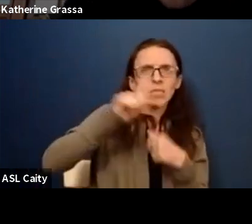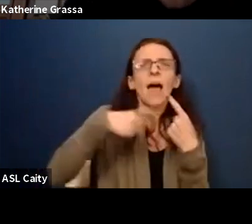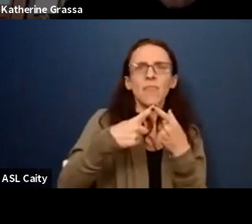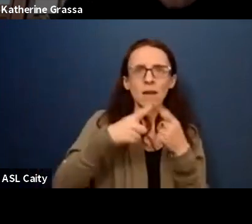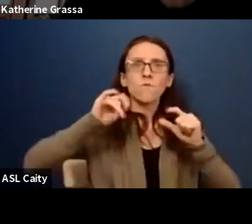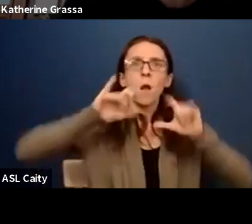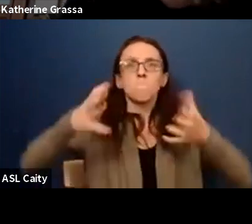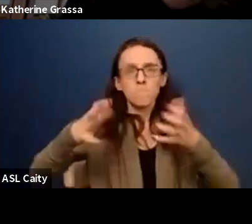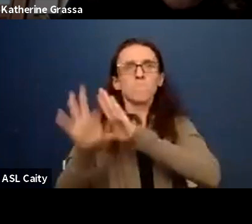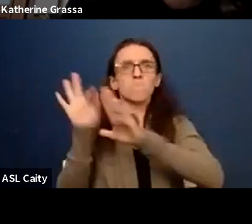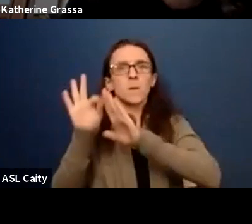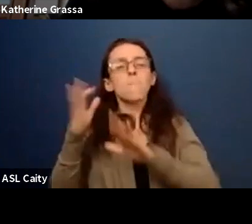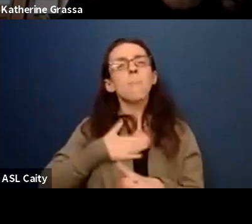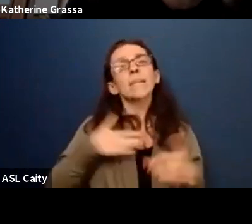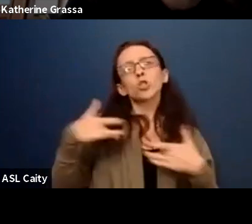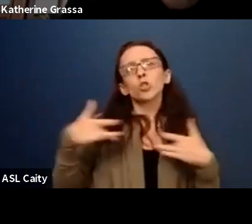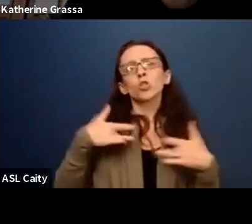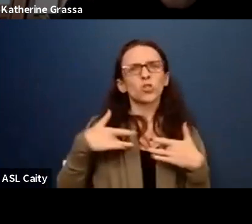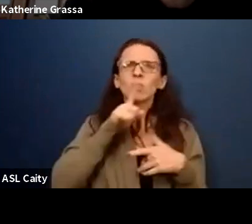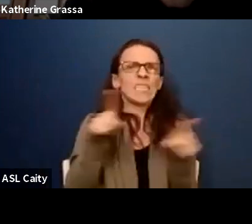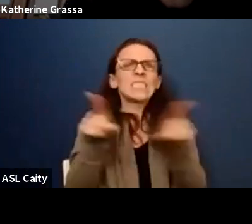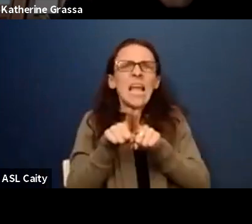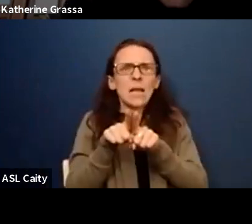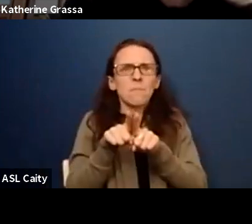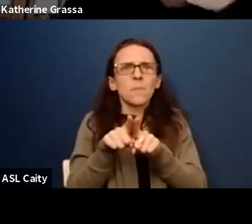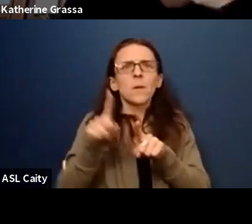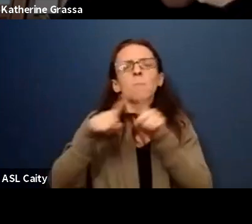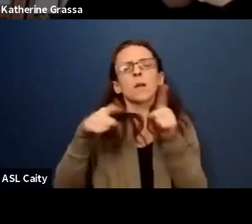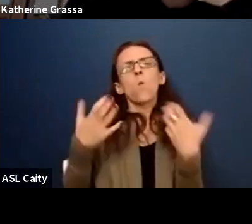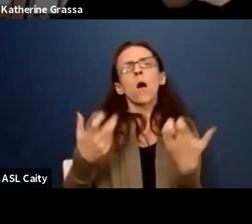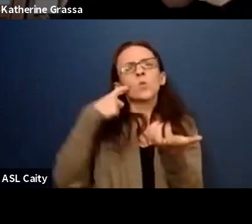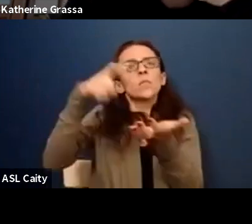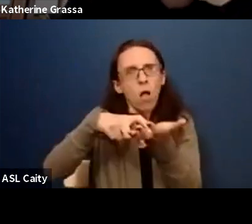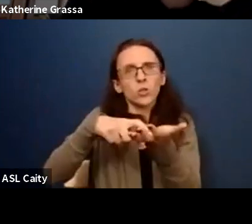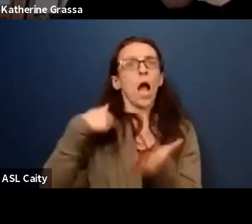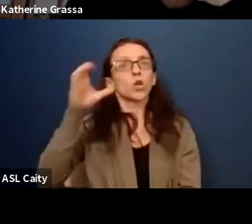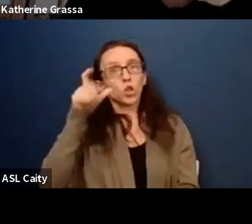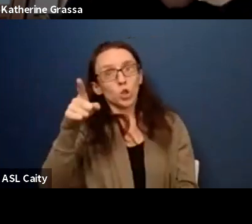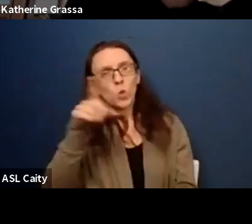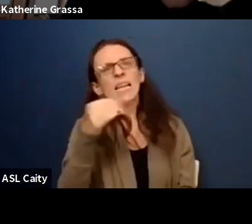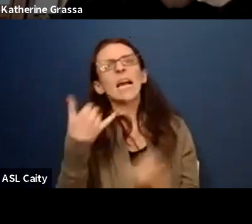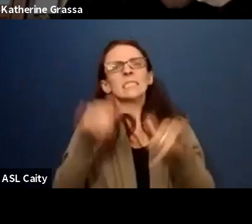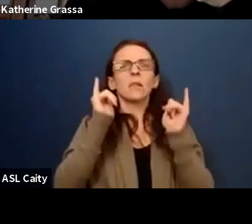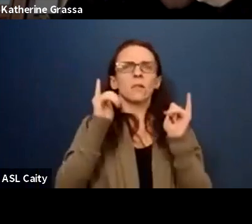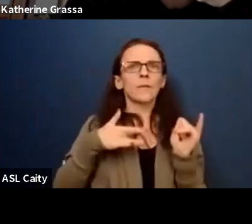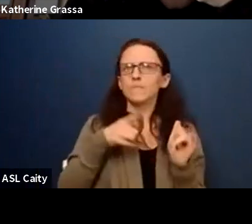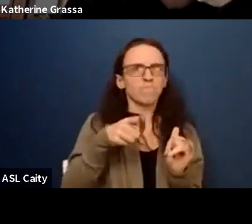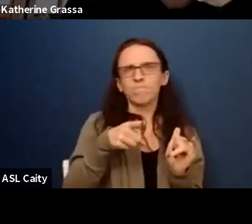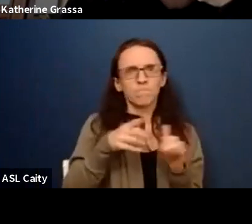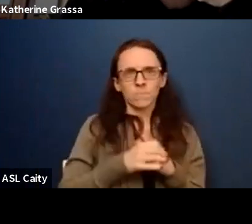concerns are the same, but I do want to acknowledge that that was the suggestion. I'm wondering why we